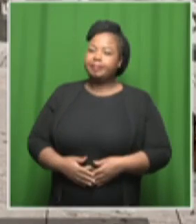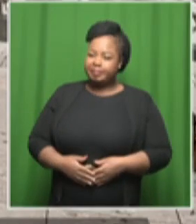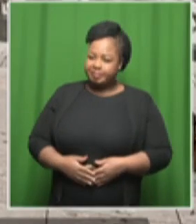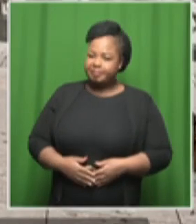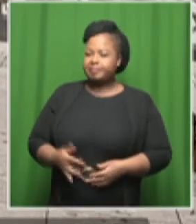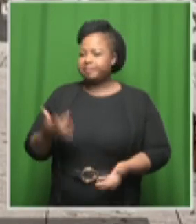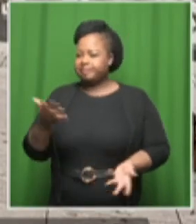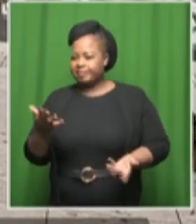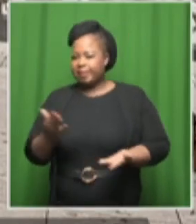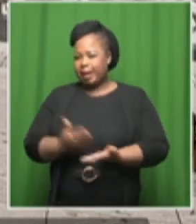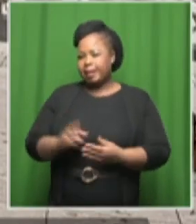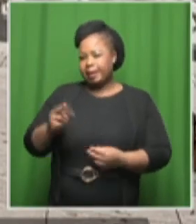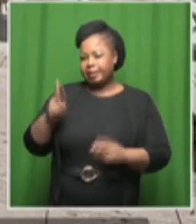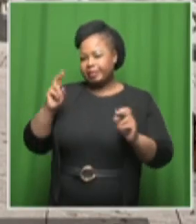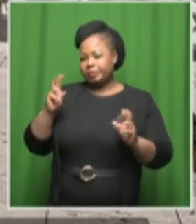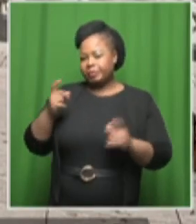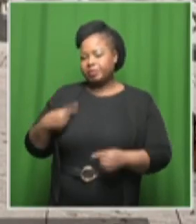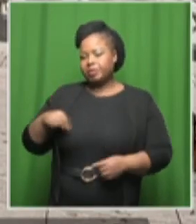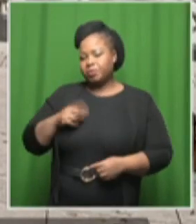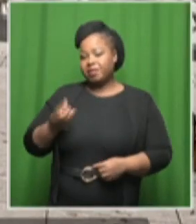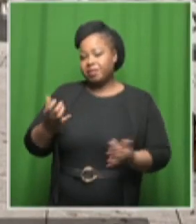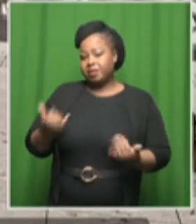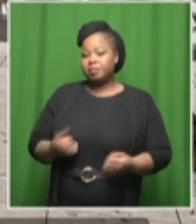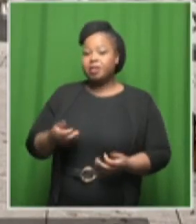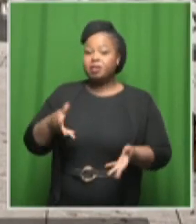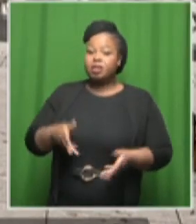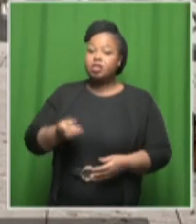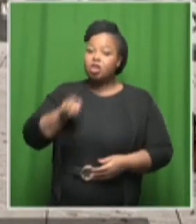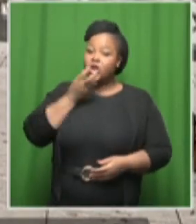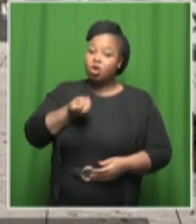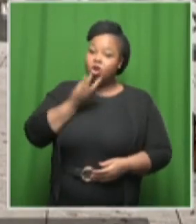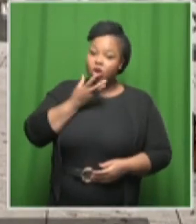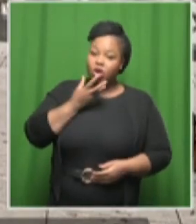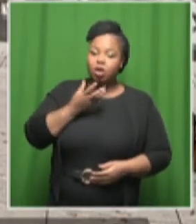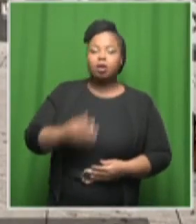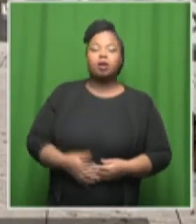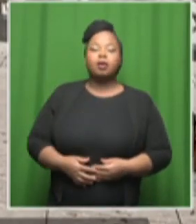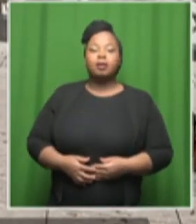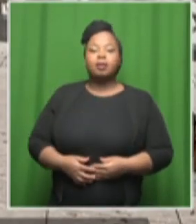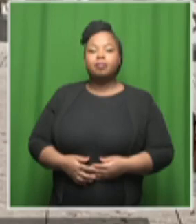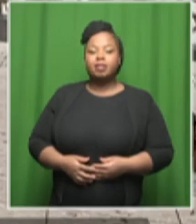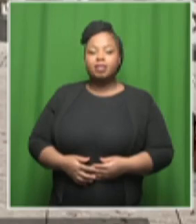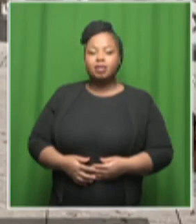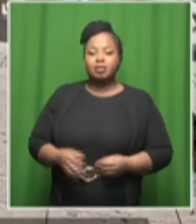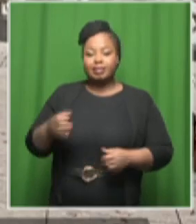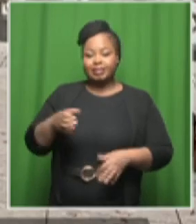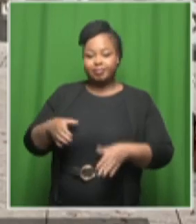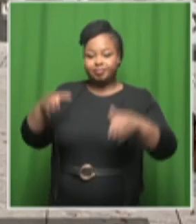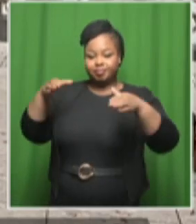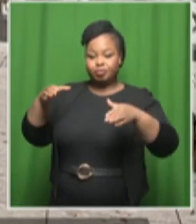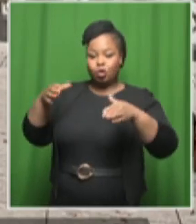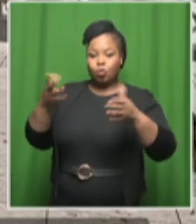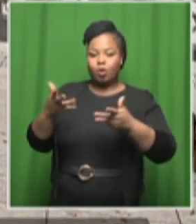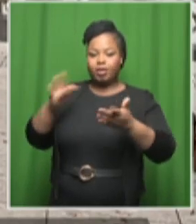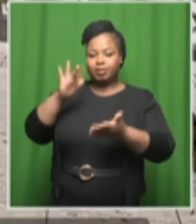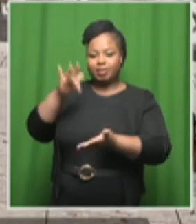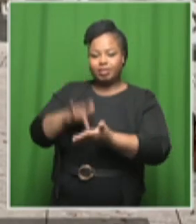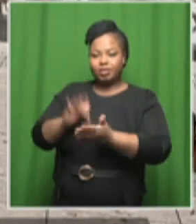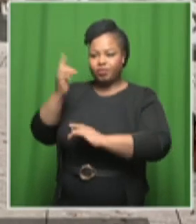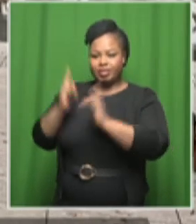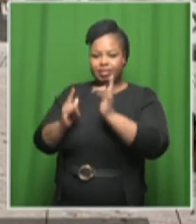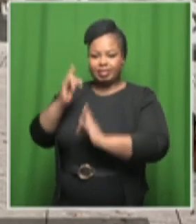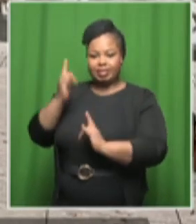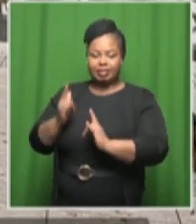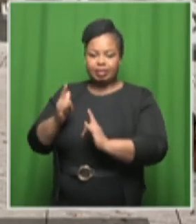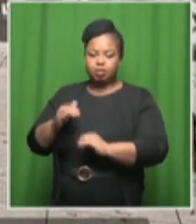a flavour of some of the issues here. But in Hong Kong, the consulate is based in the centre of the city, so it